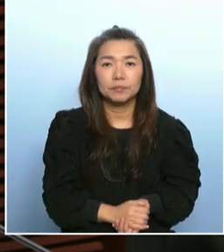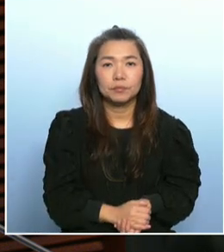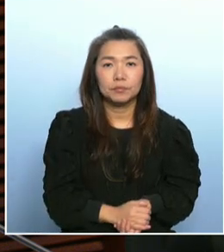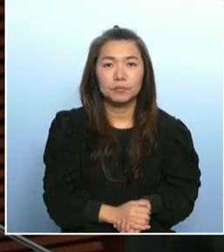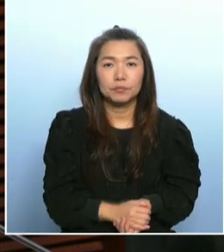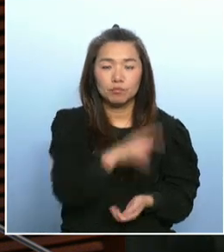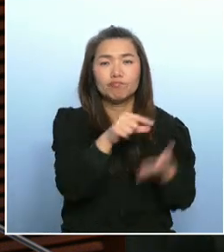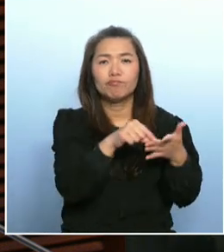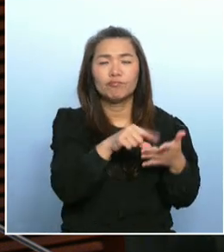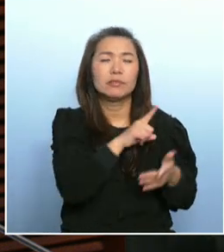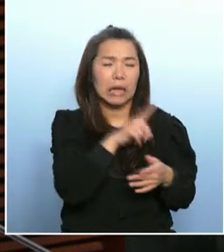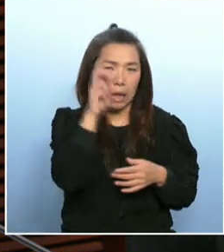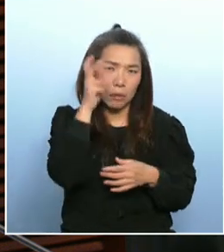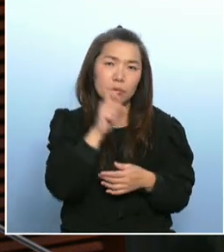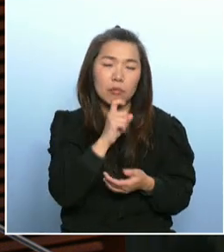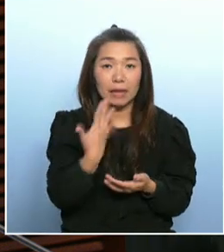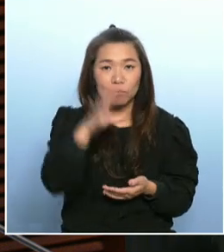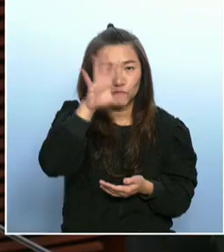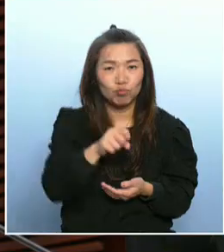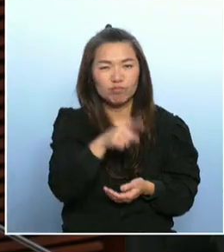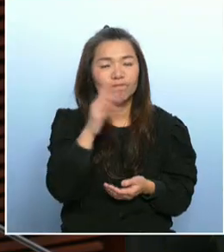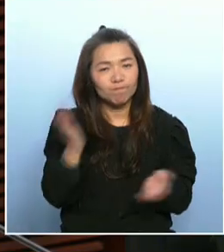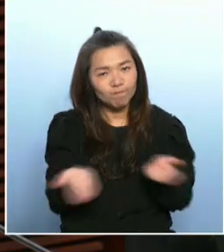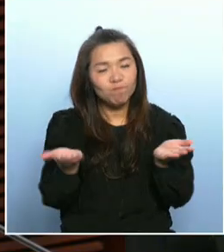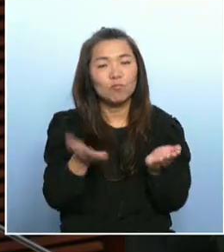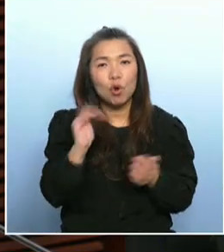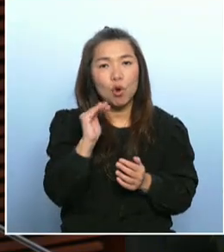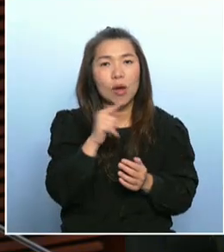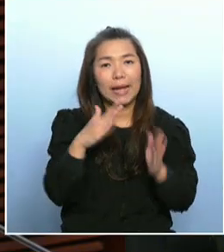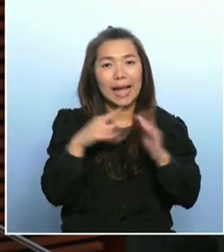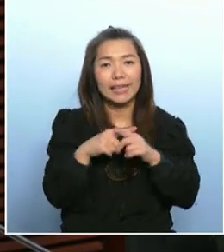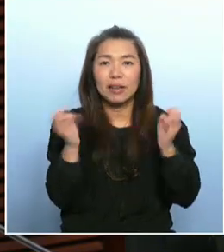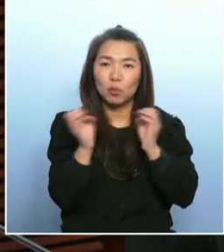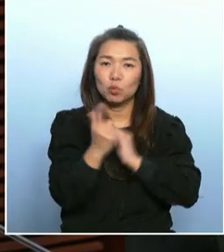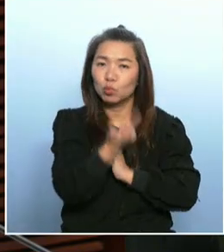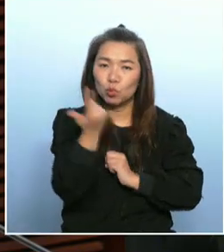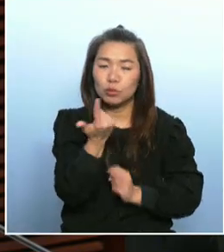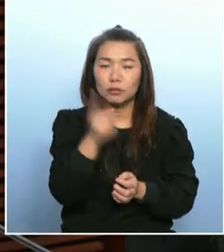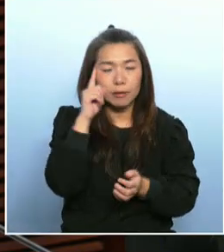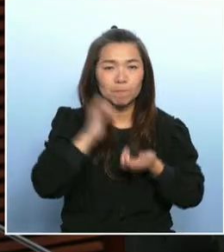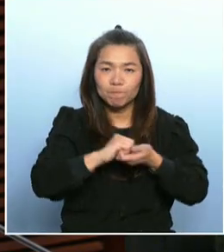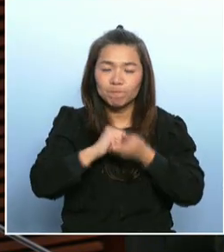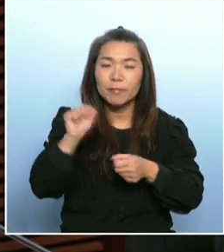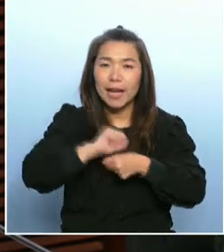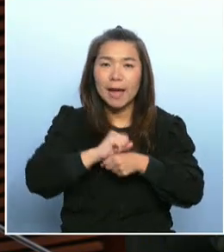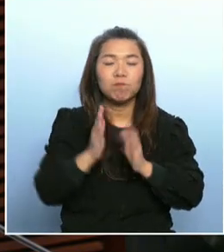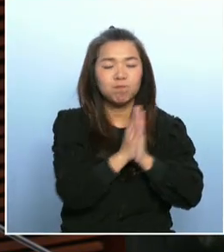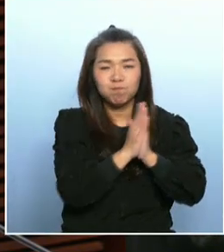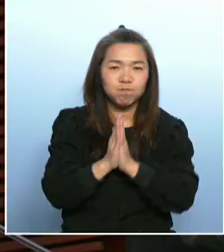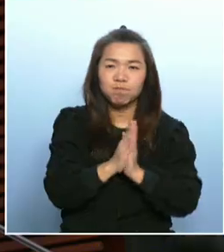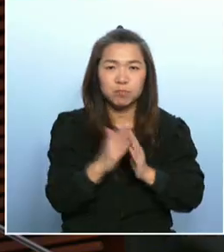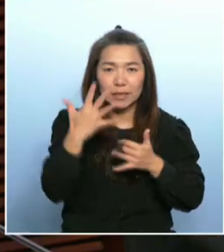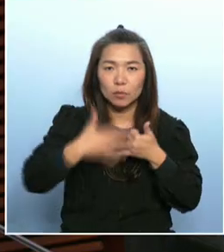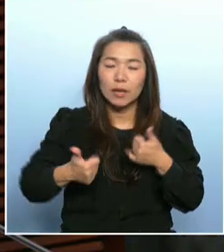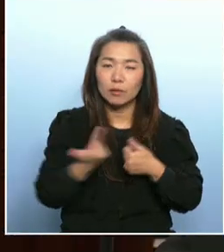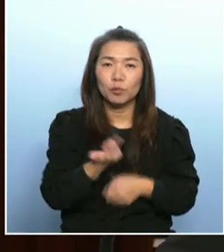Family members who work as volunteers may go in and out very often. We encourage, however, the